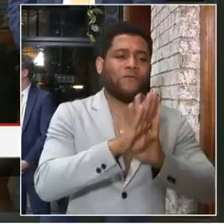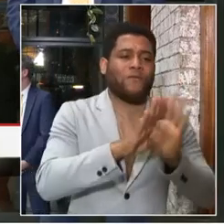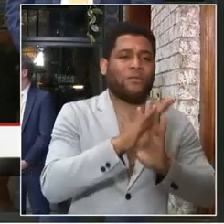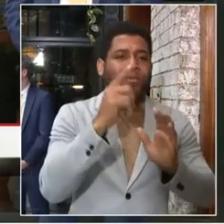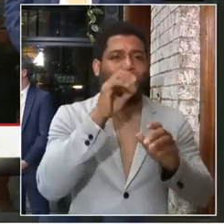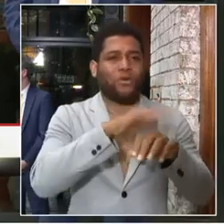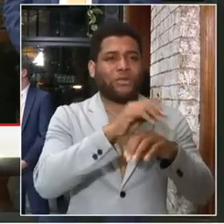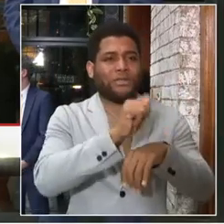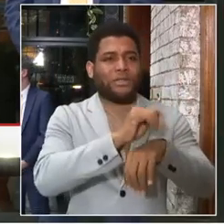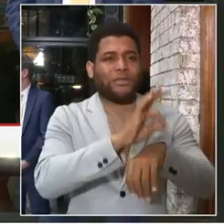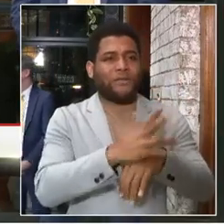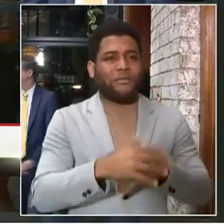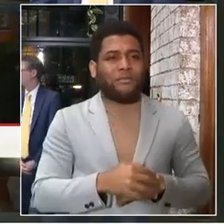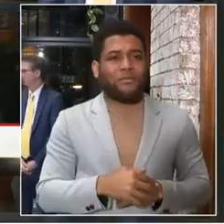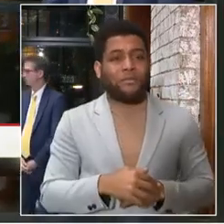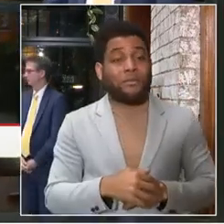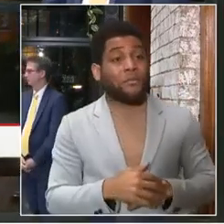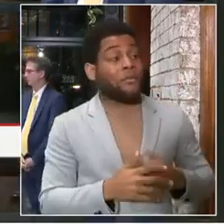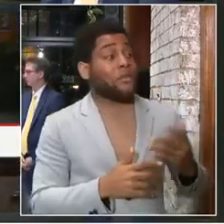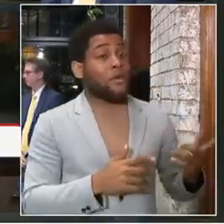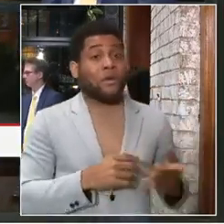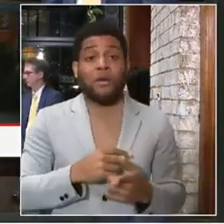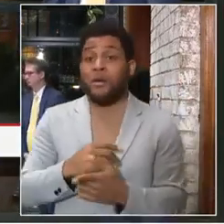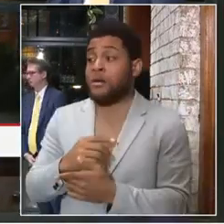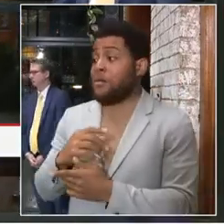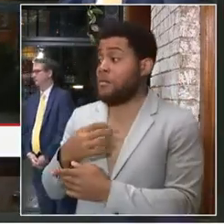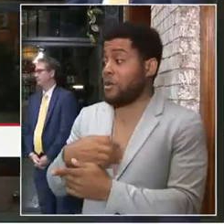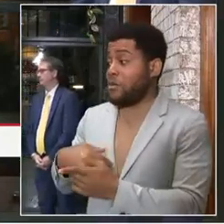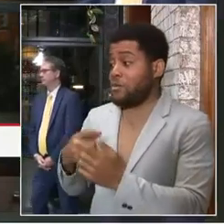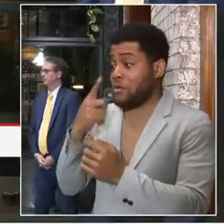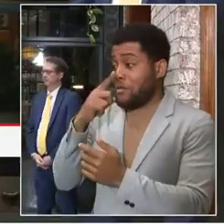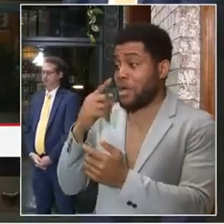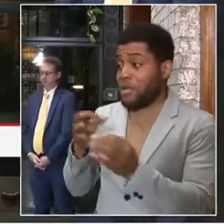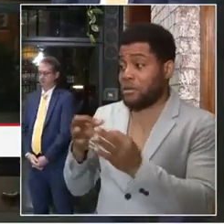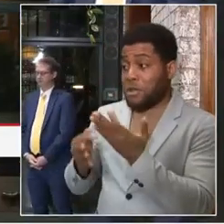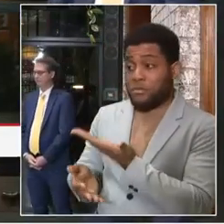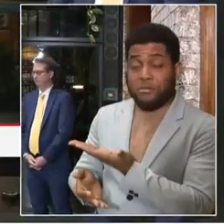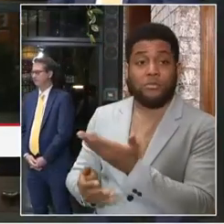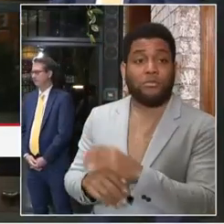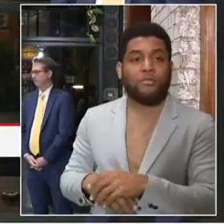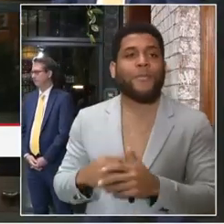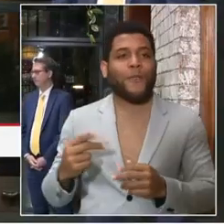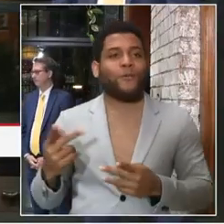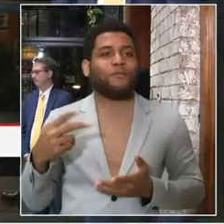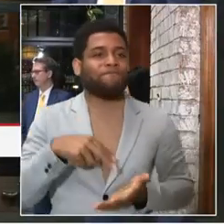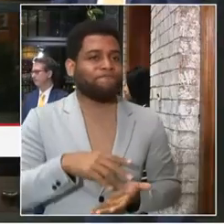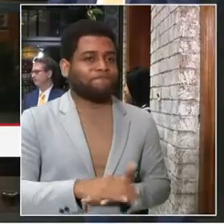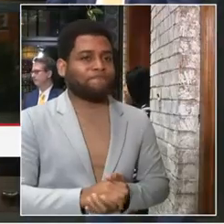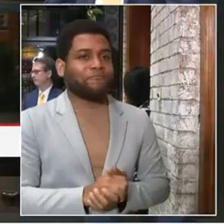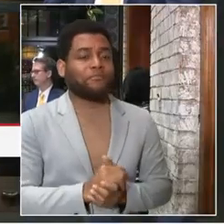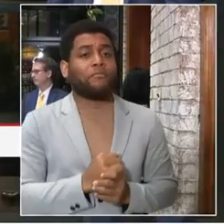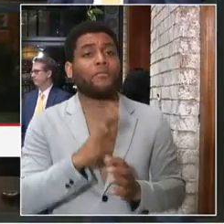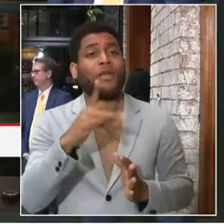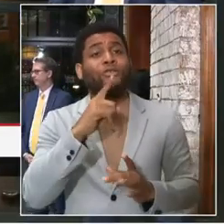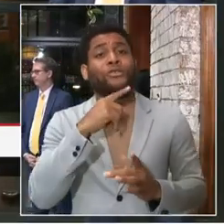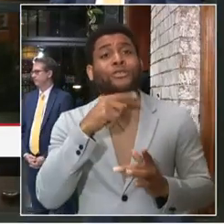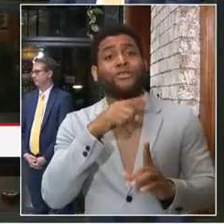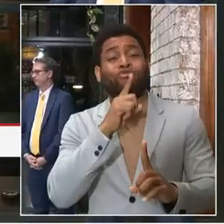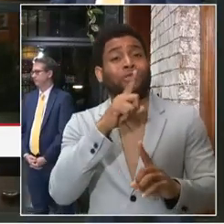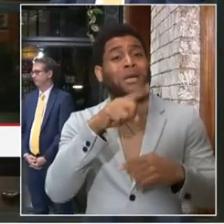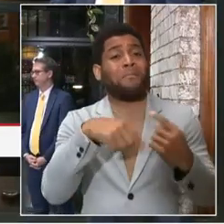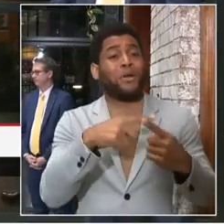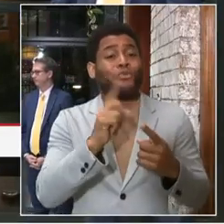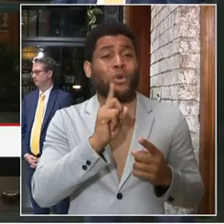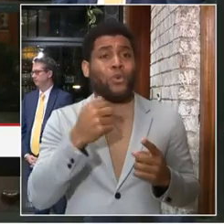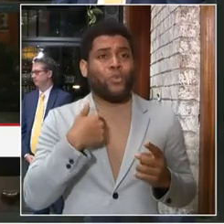Nina, do you want to say how we're going to update that? So this is really just about where we are in the process. We do have